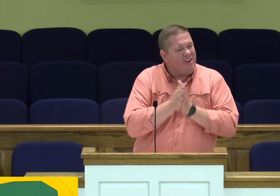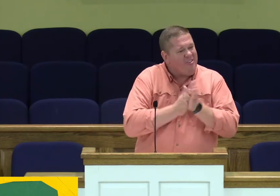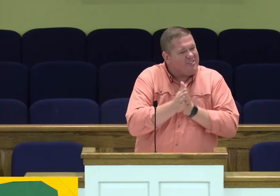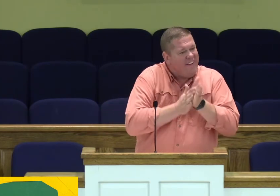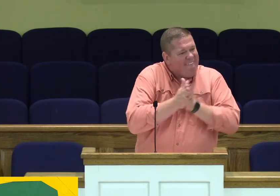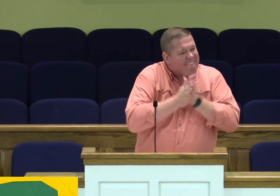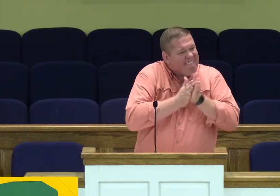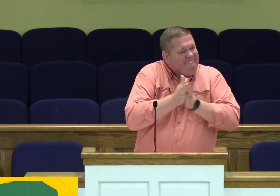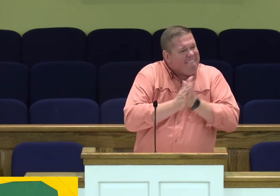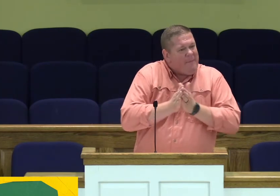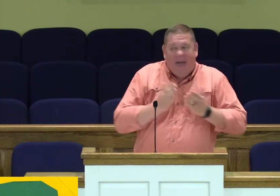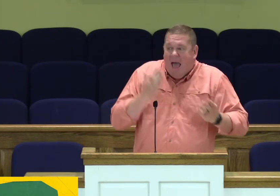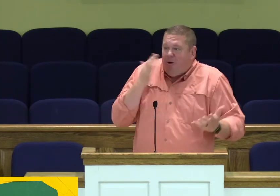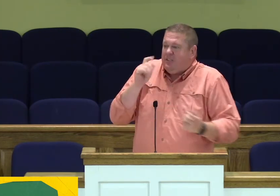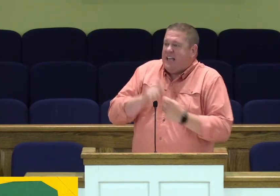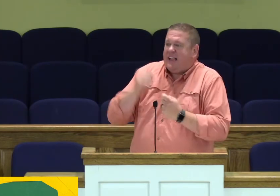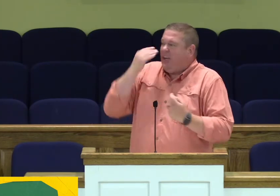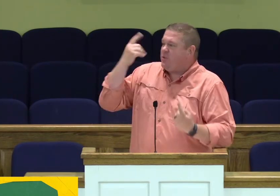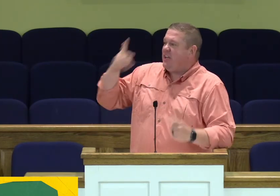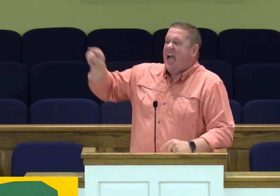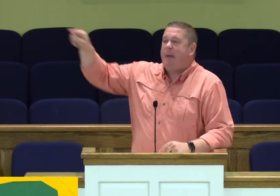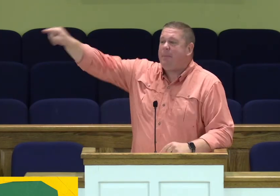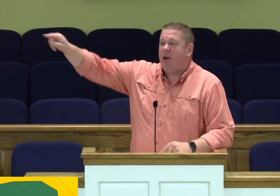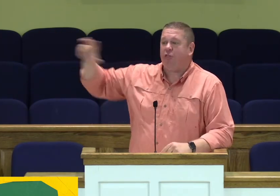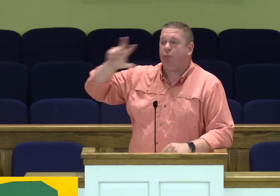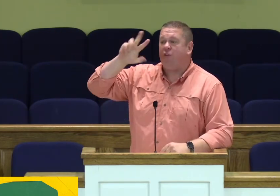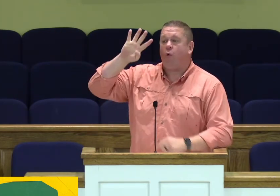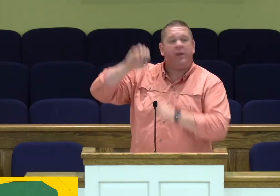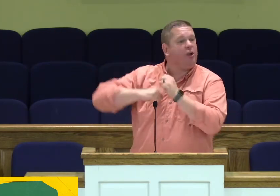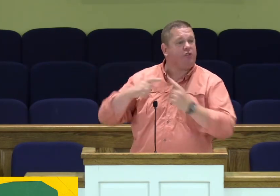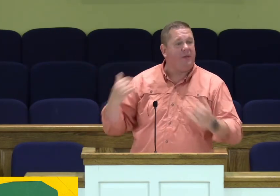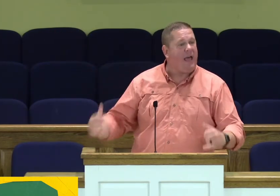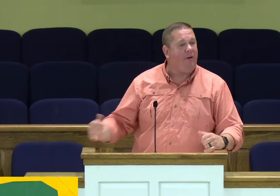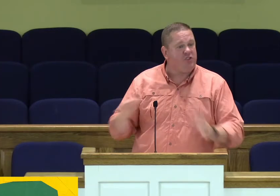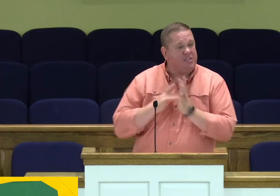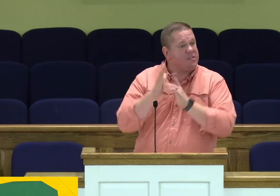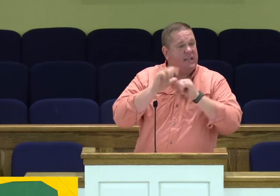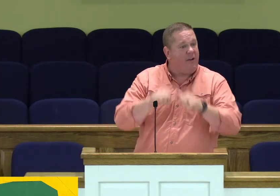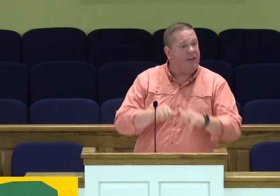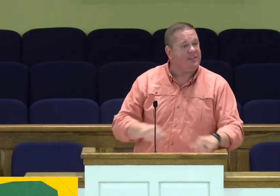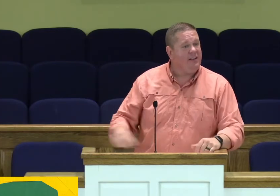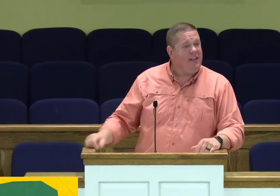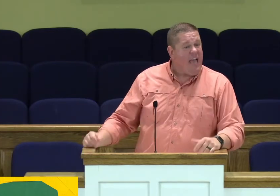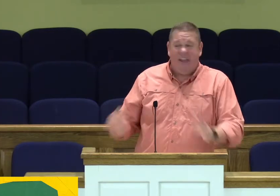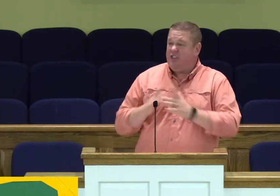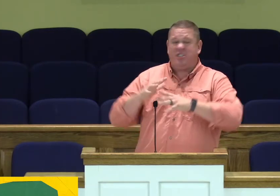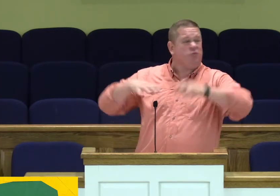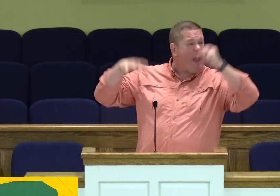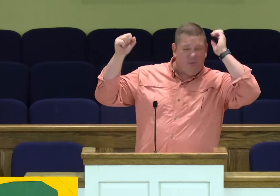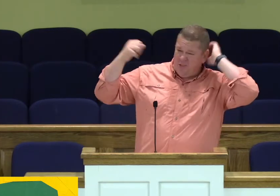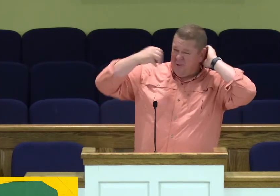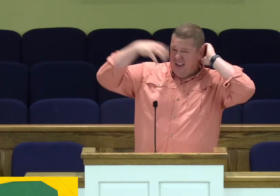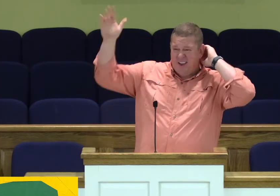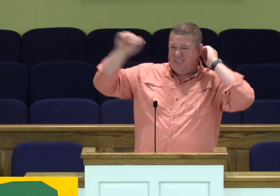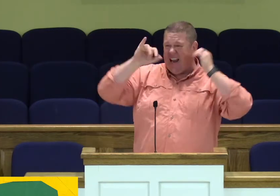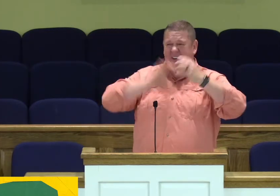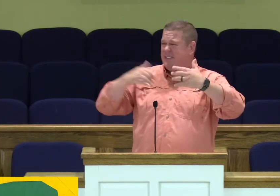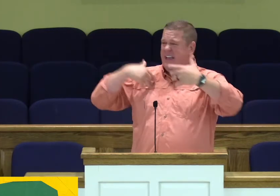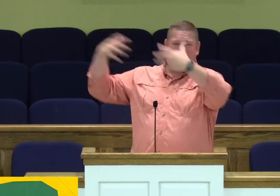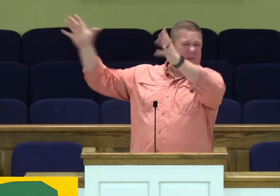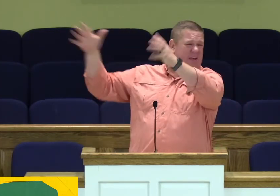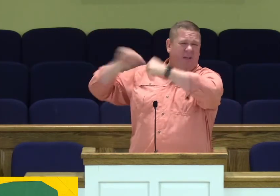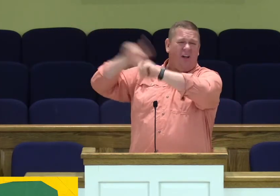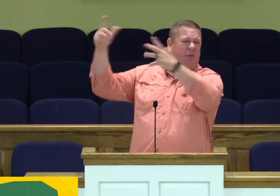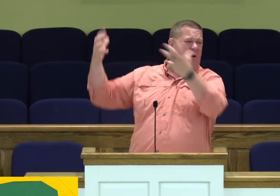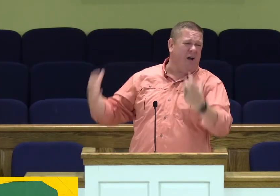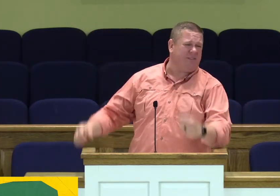excited, church. I mean, I don't know exactly know what's going to happen there 3 or 4 years from now if Jesus tarries. And if Jesus raptures, who cares? The Antichrist can have